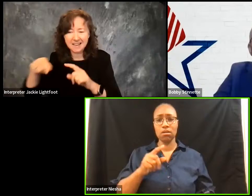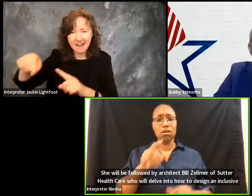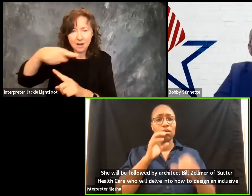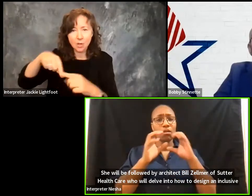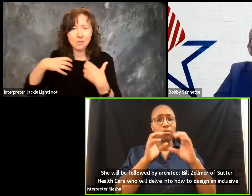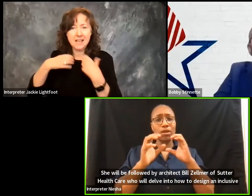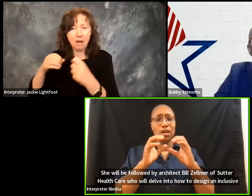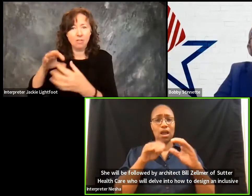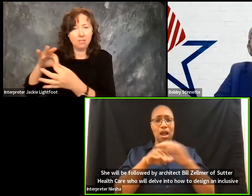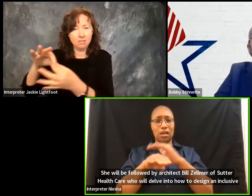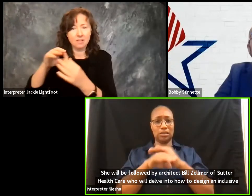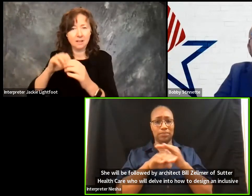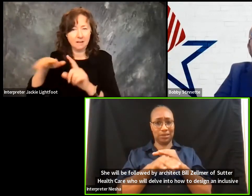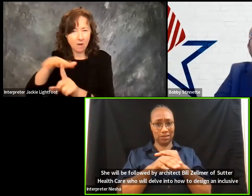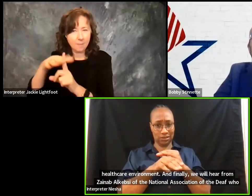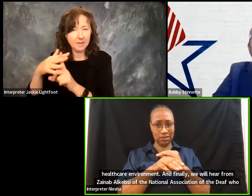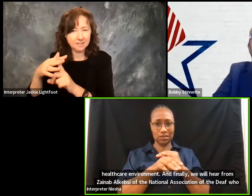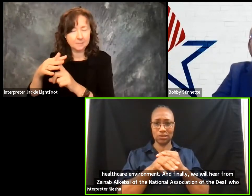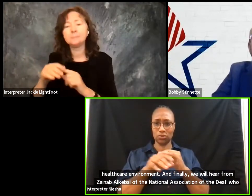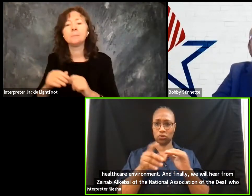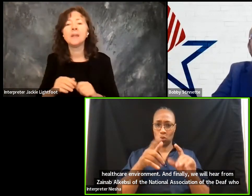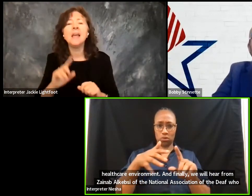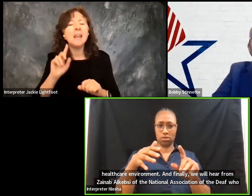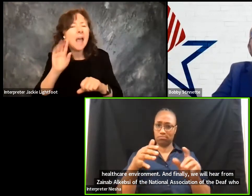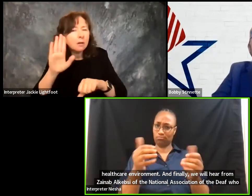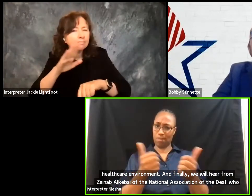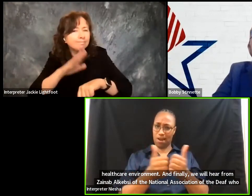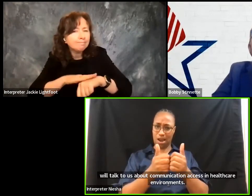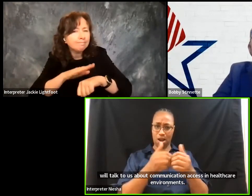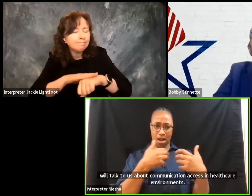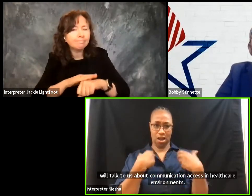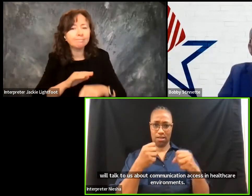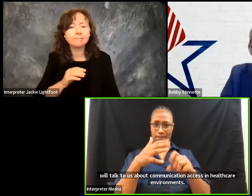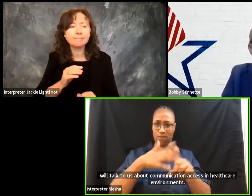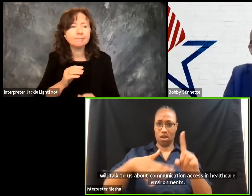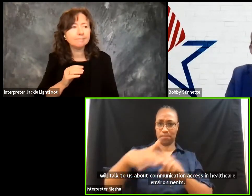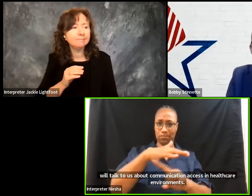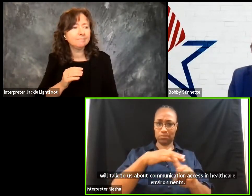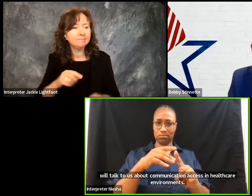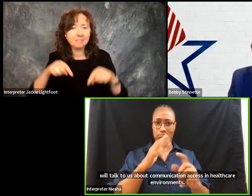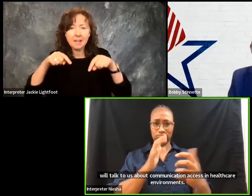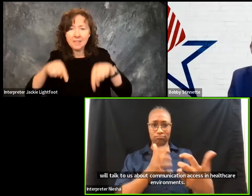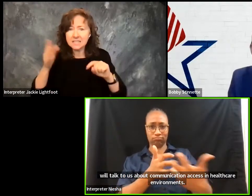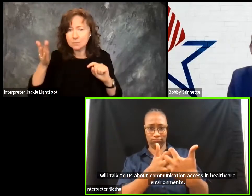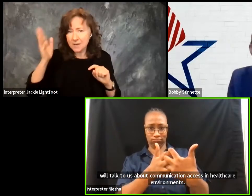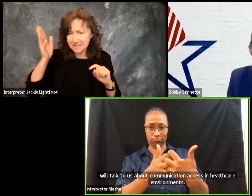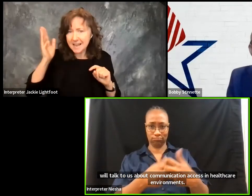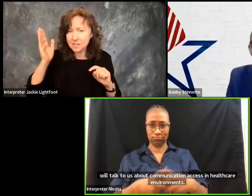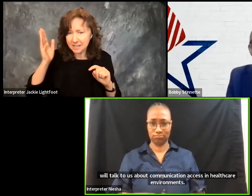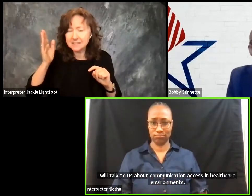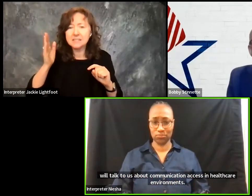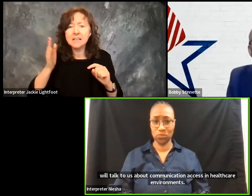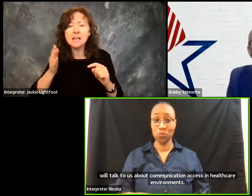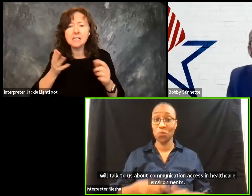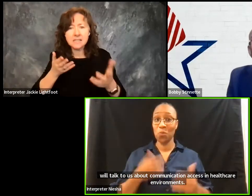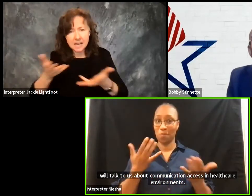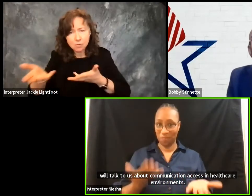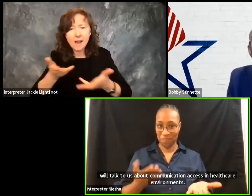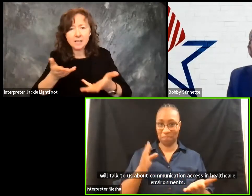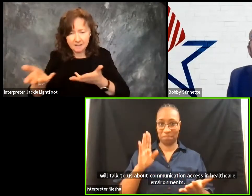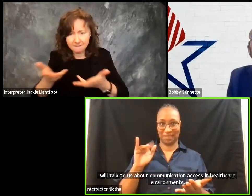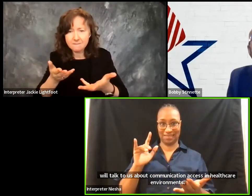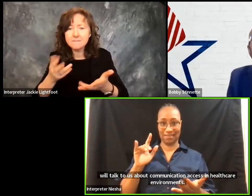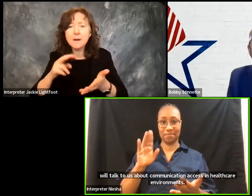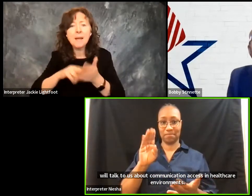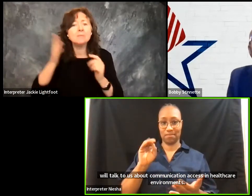we get going, a few housekeeping items. Today's presentation is interactive, and we look forward to